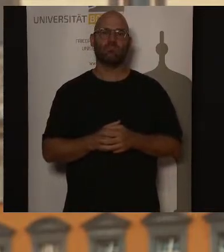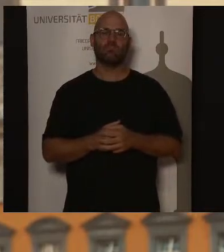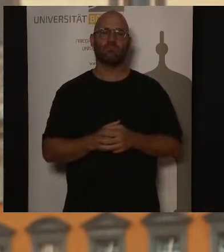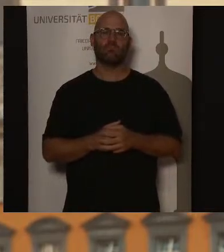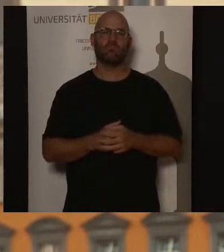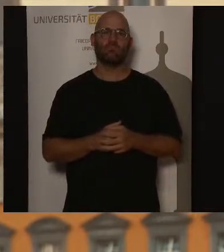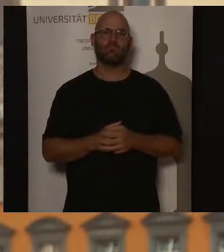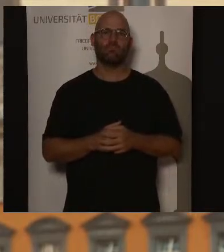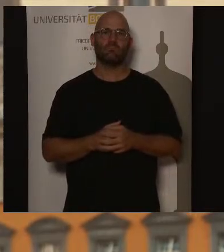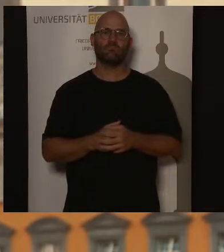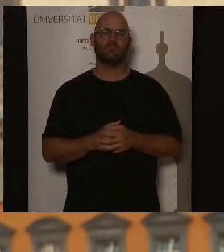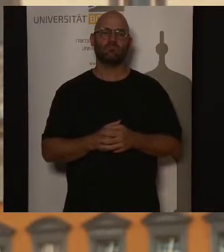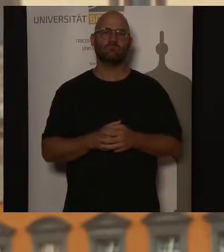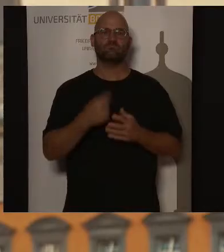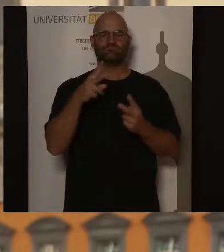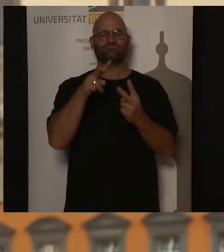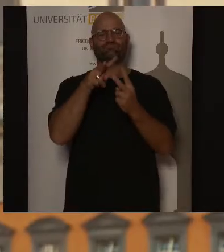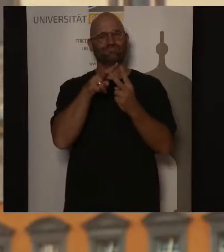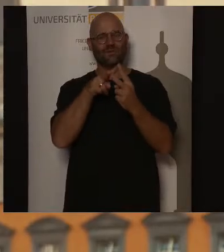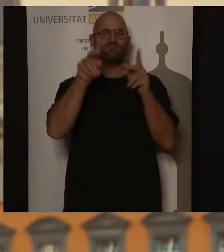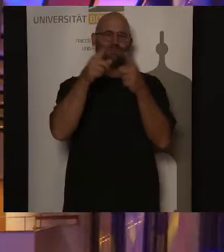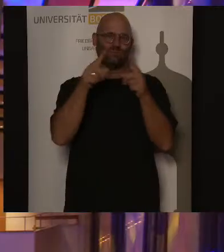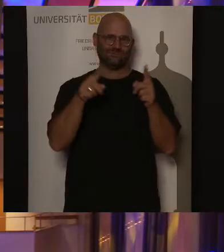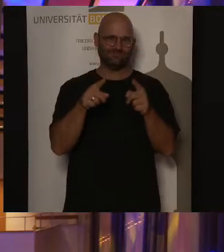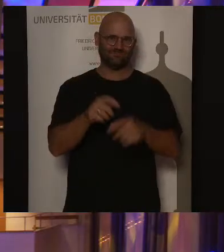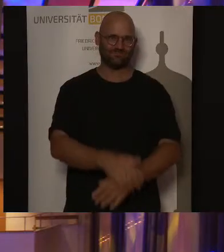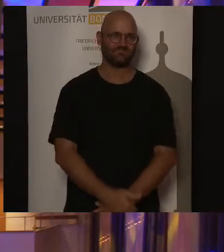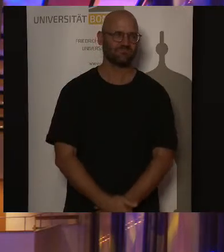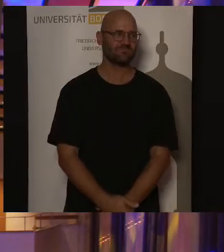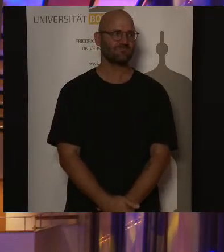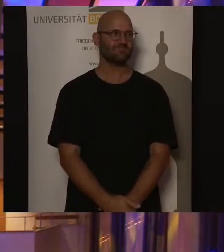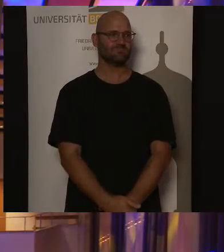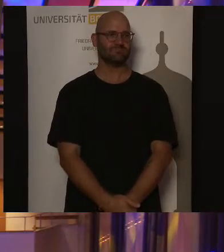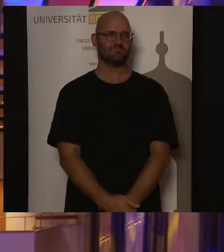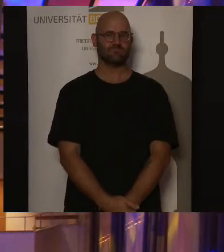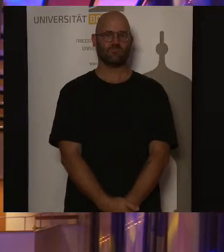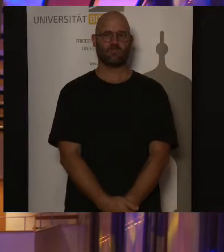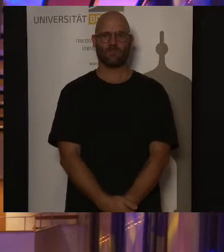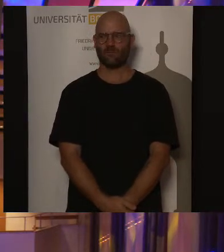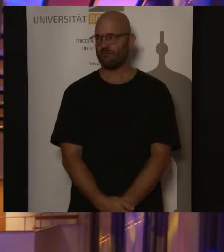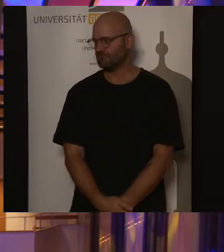play 2 pieces here, and I hope you will enjoy them.